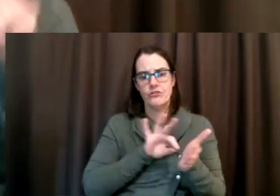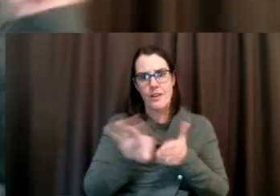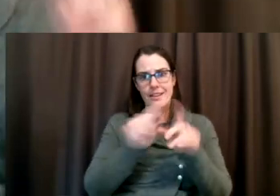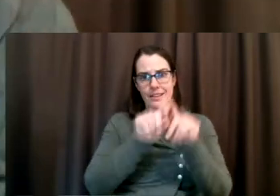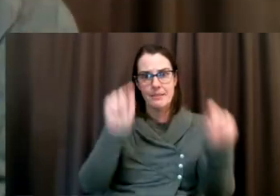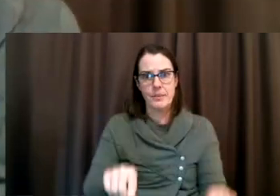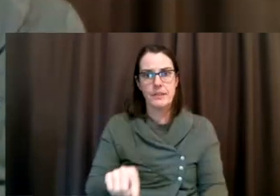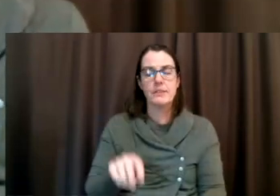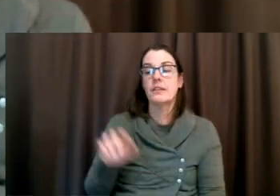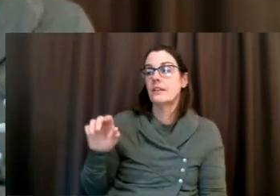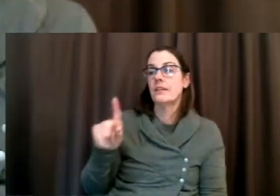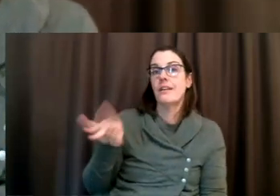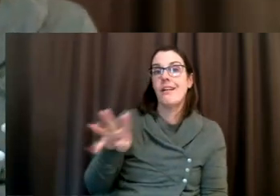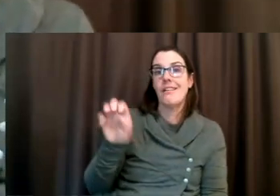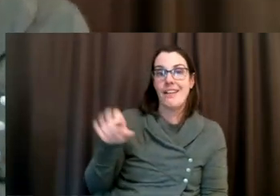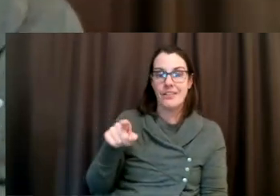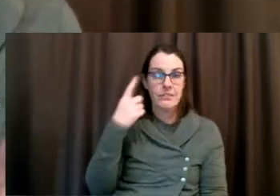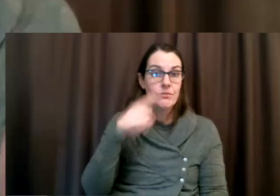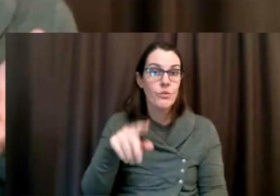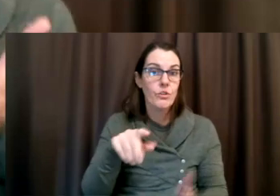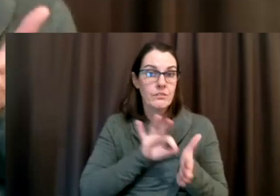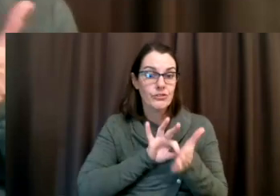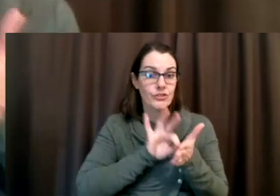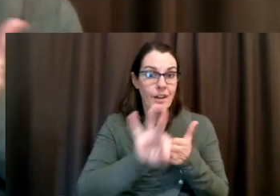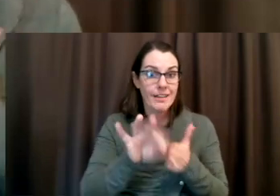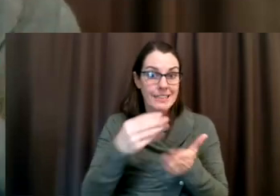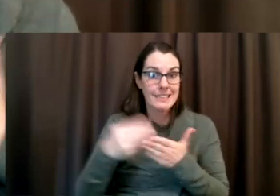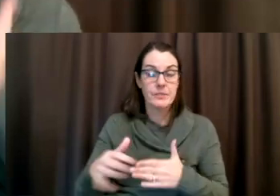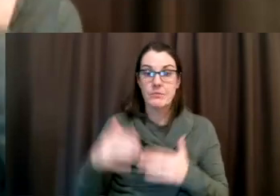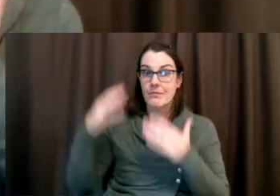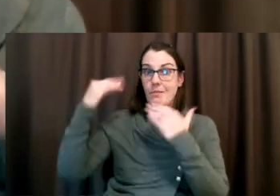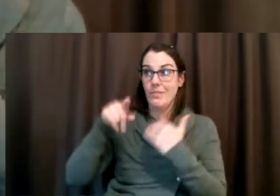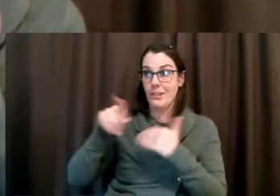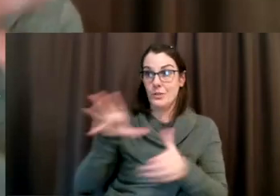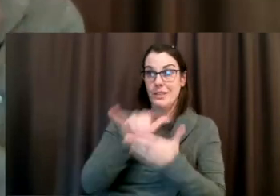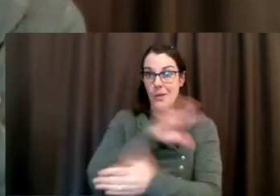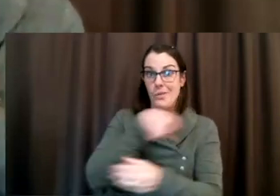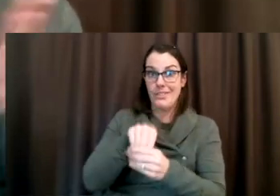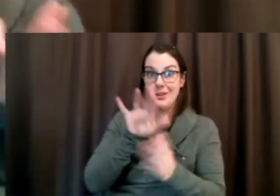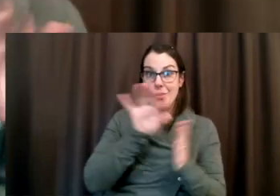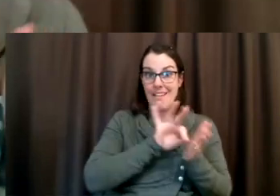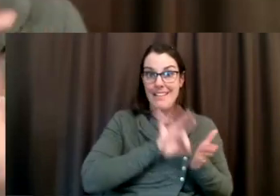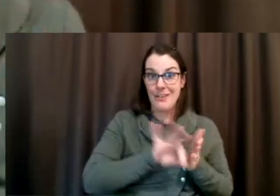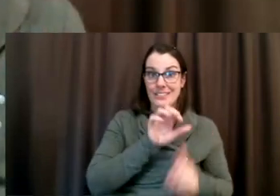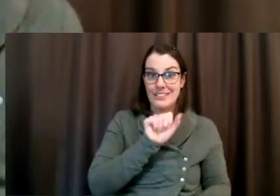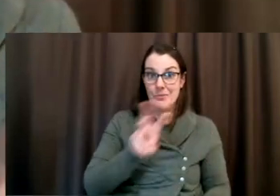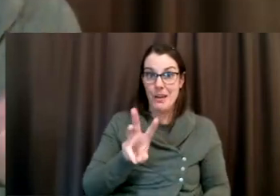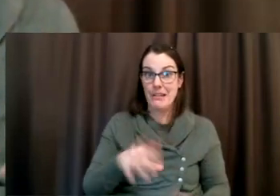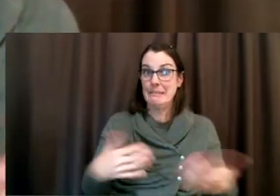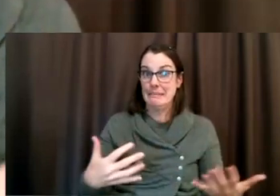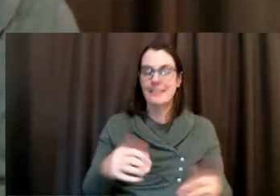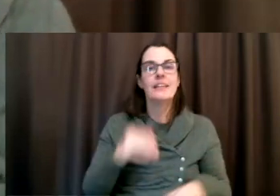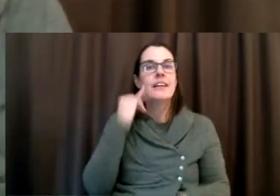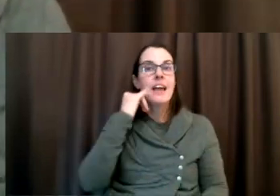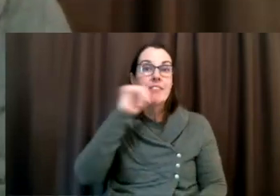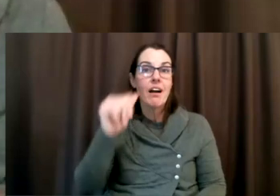So for tracking expenses, I mean, hopefully you're doing that in your accounting software, right? If you don't have an accounting